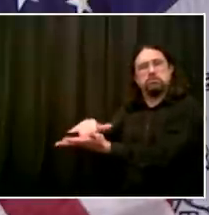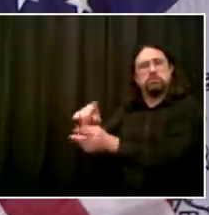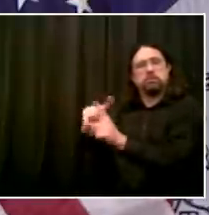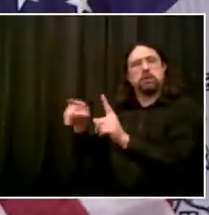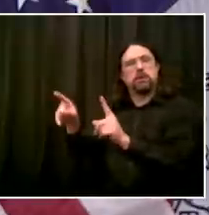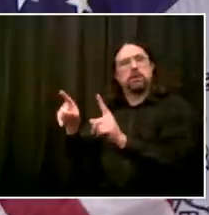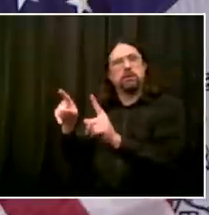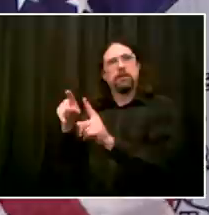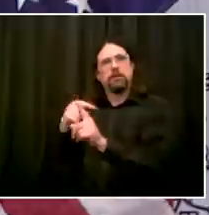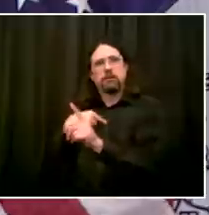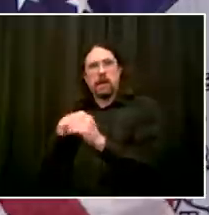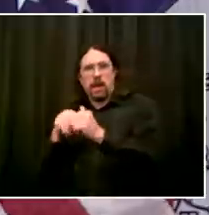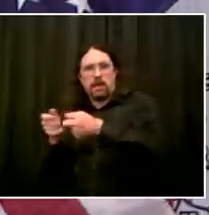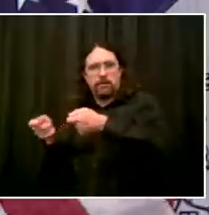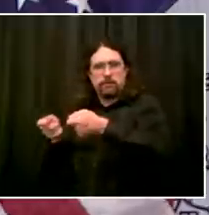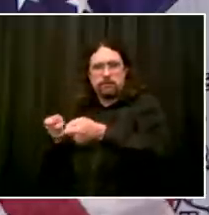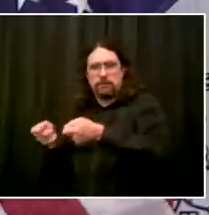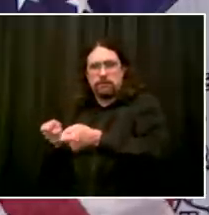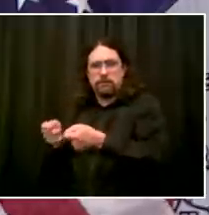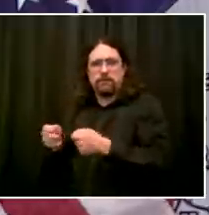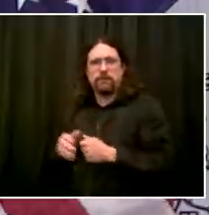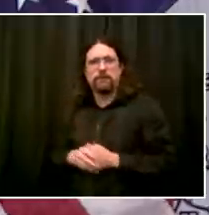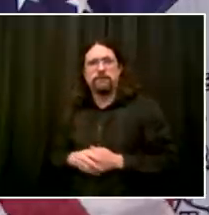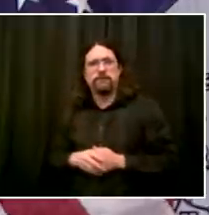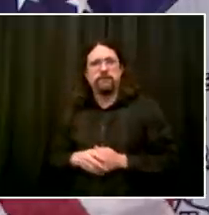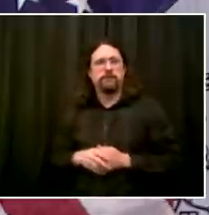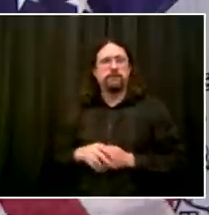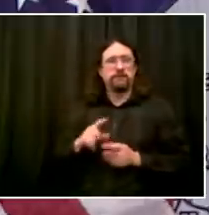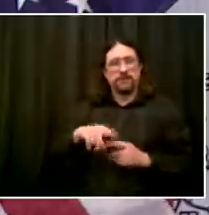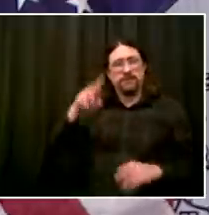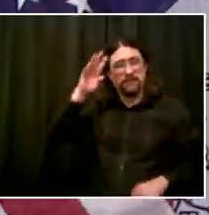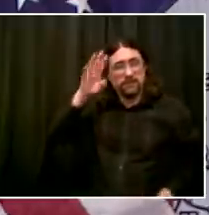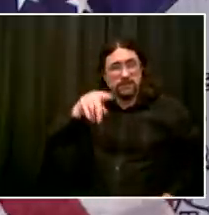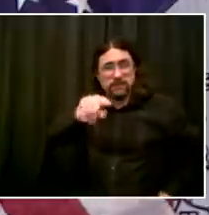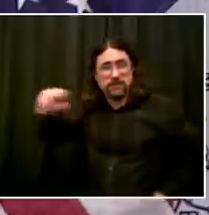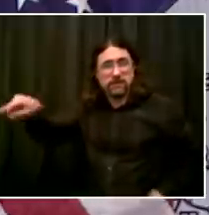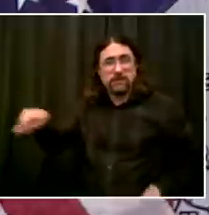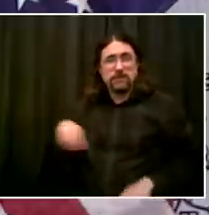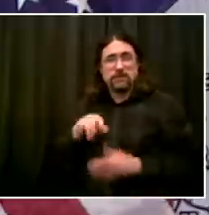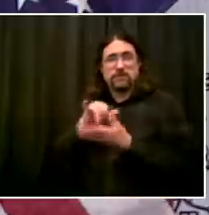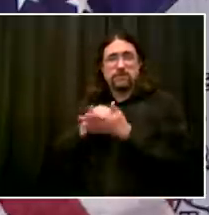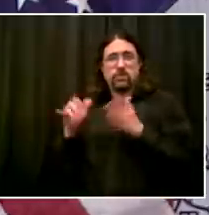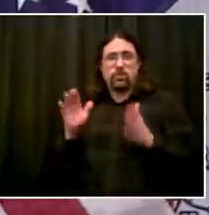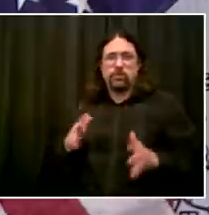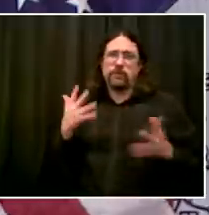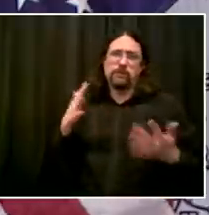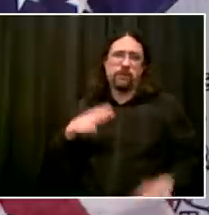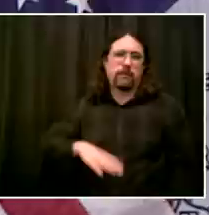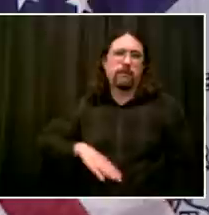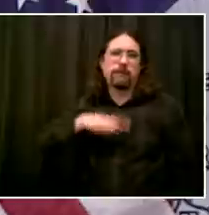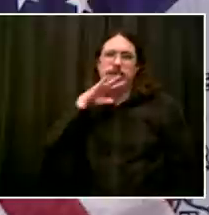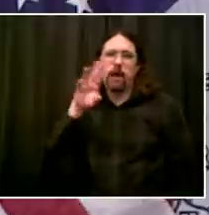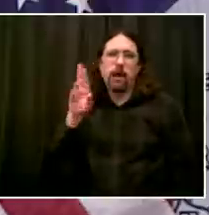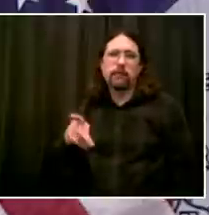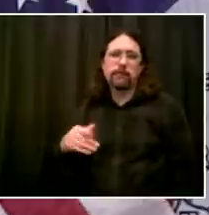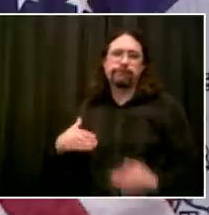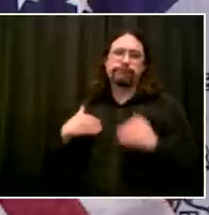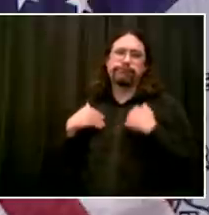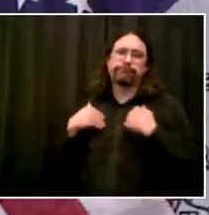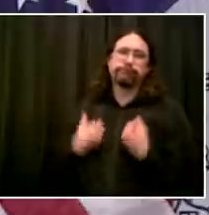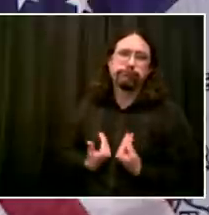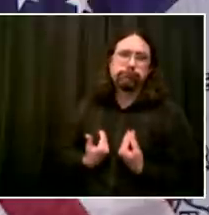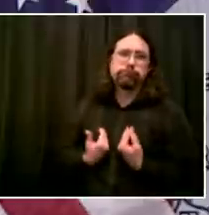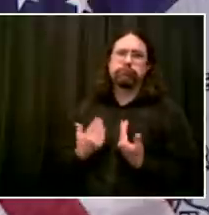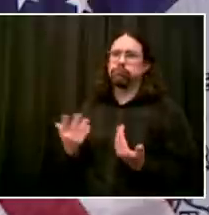want to see their loved ones, what is the city doing to really teach New Yorkers about how to live life in this moment?